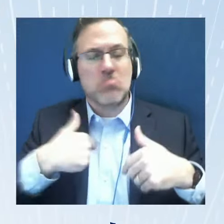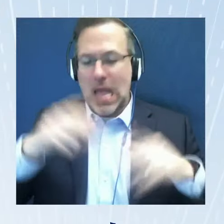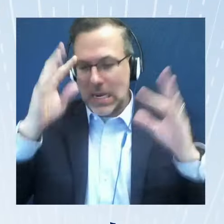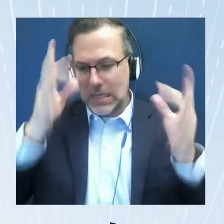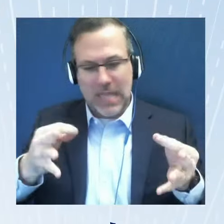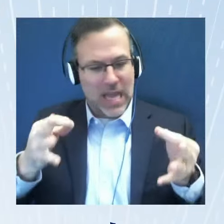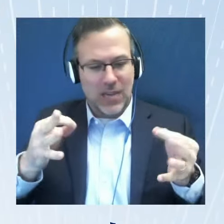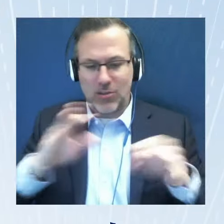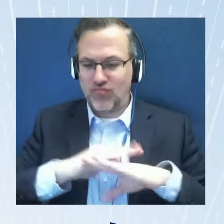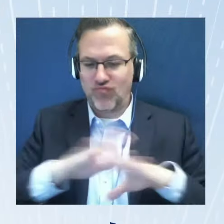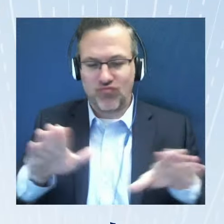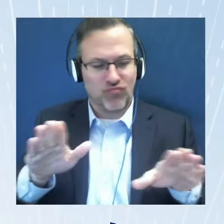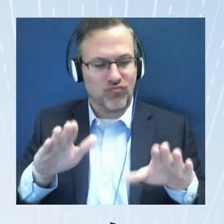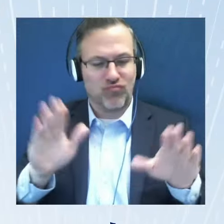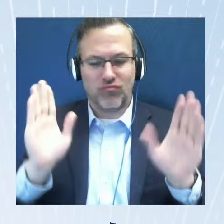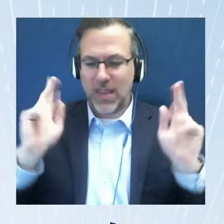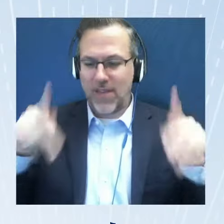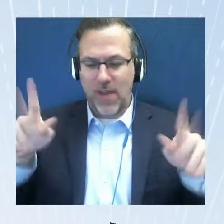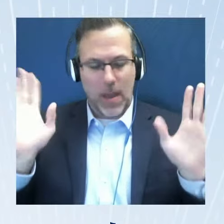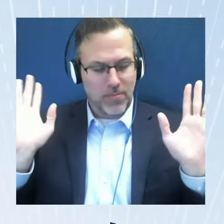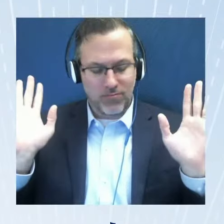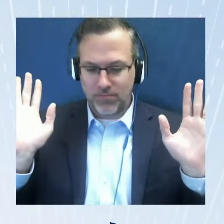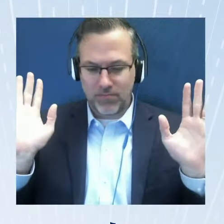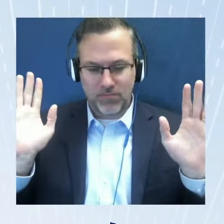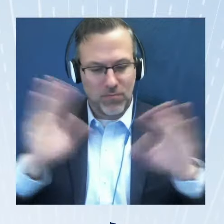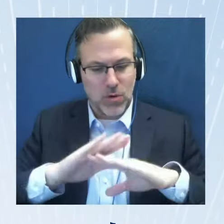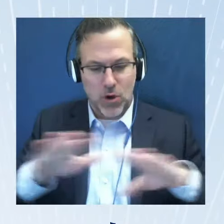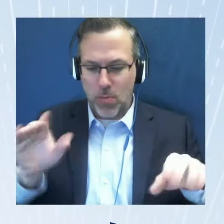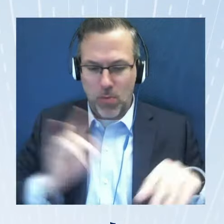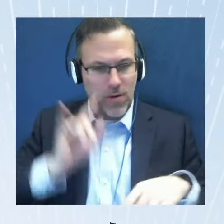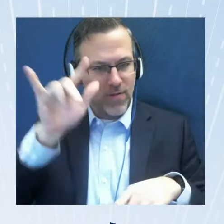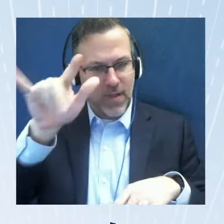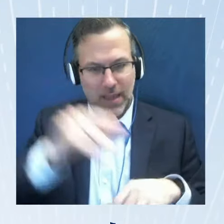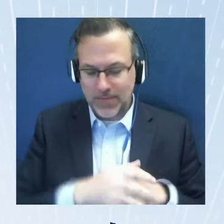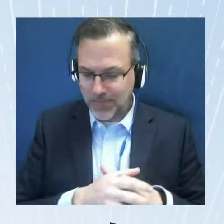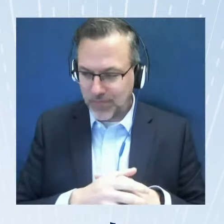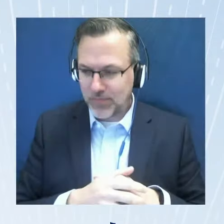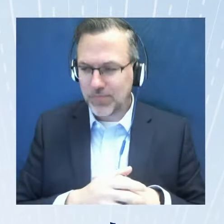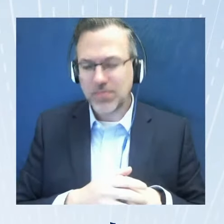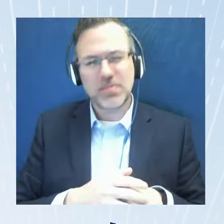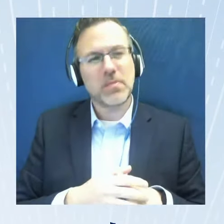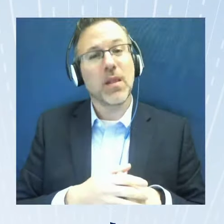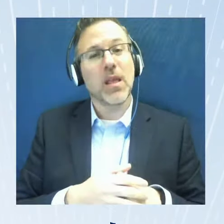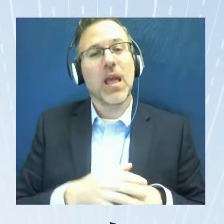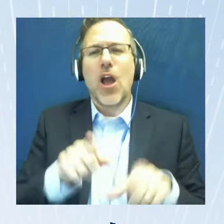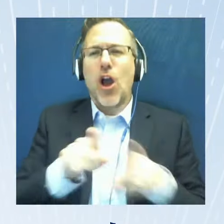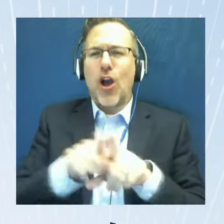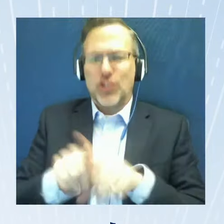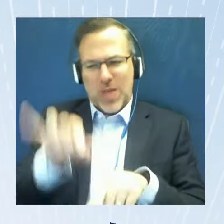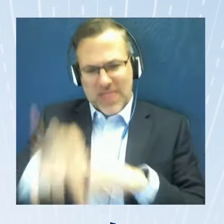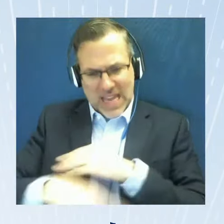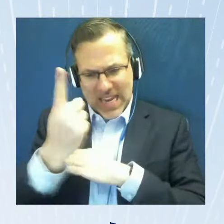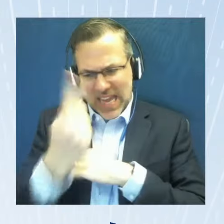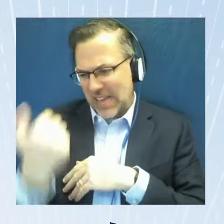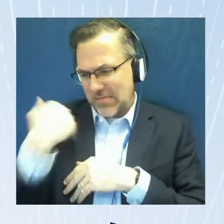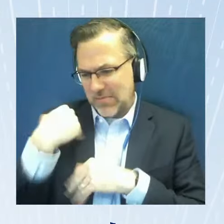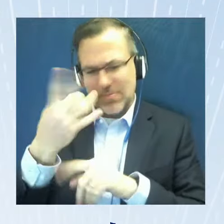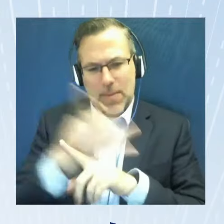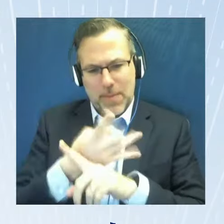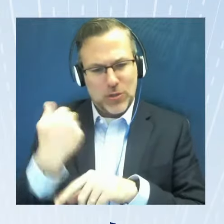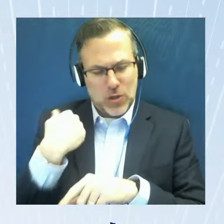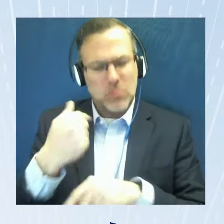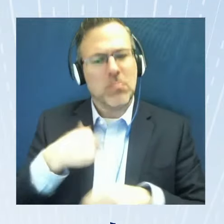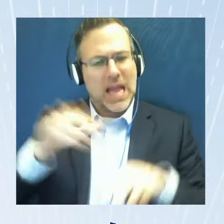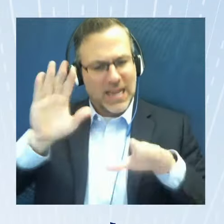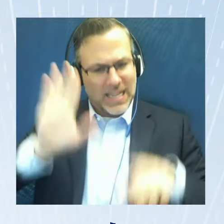that I didn't think this kind of stuff would happen in my lifetime. I thought that